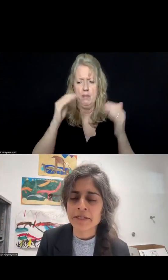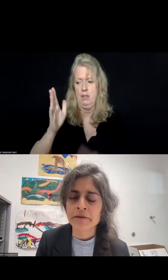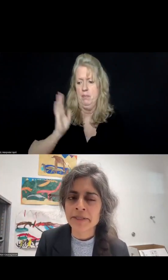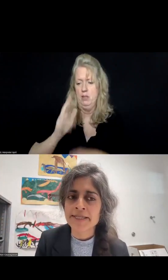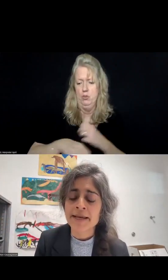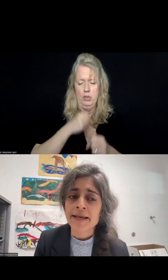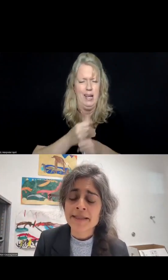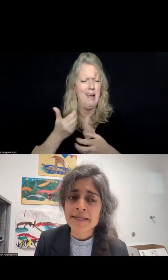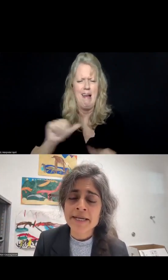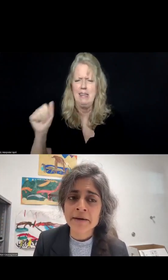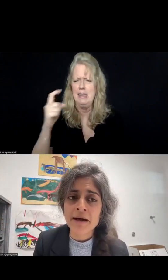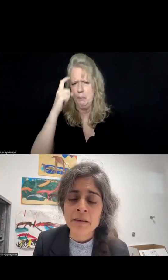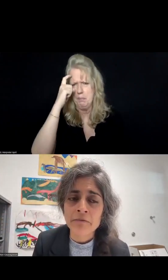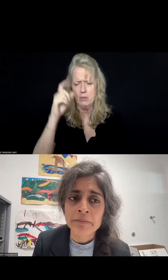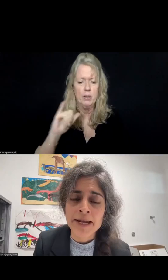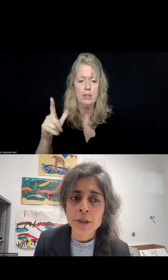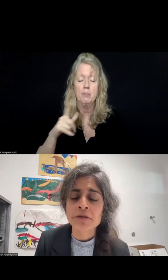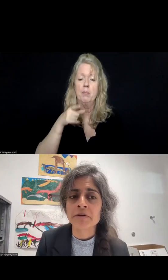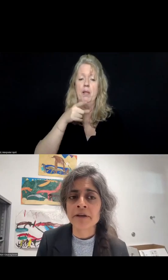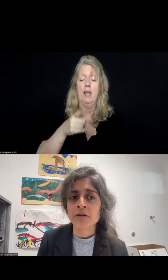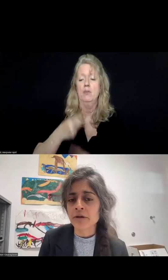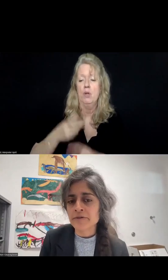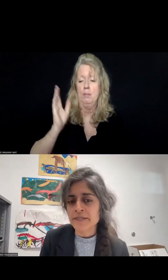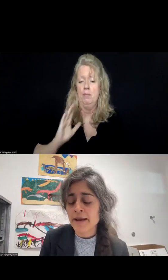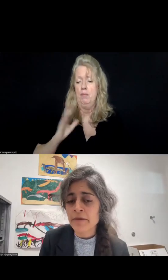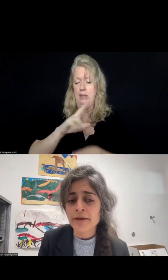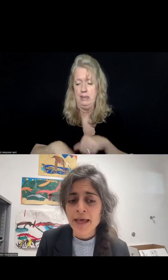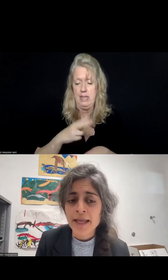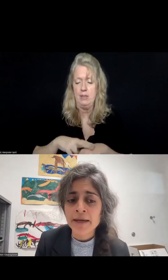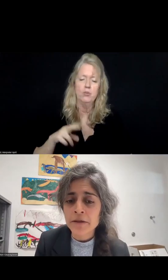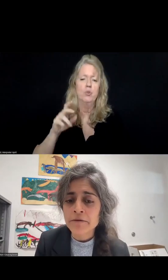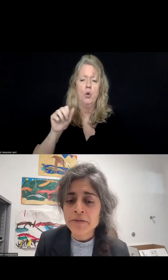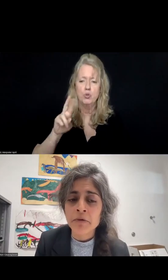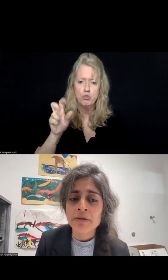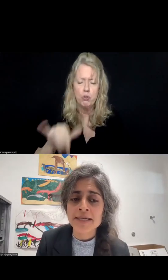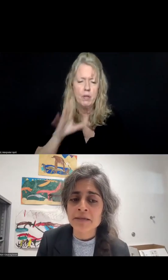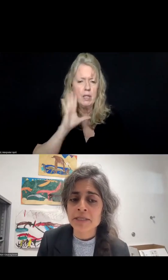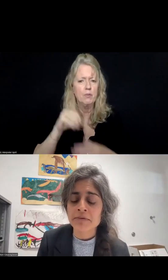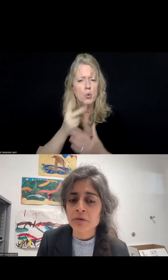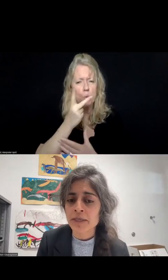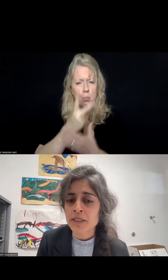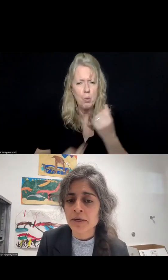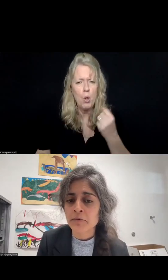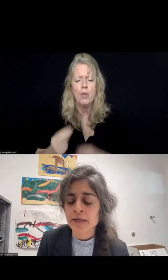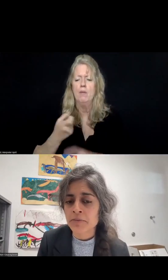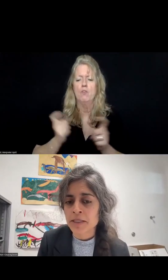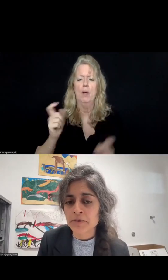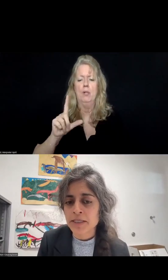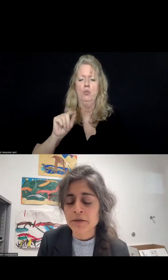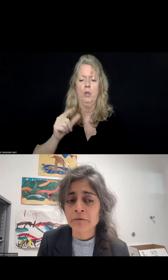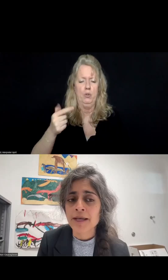any mental illness. These data come from the National Survey on Drug Use and Health and includes both estimates from 2021